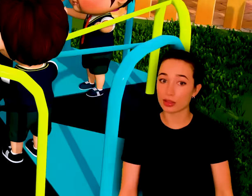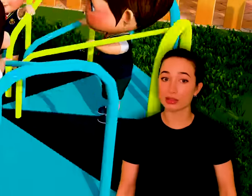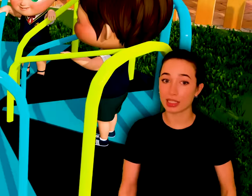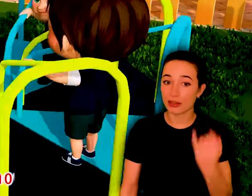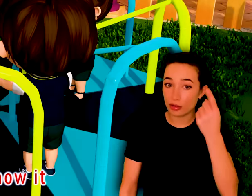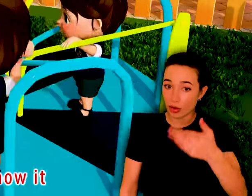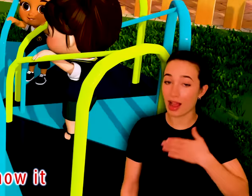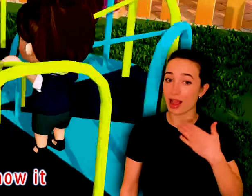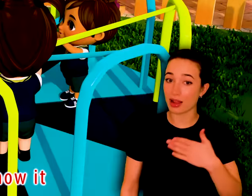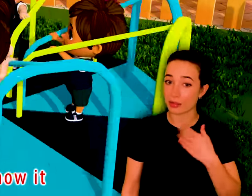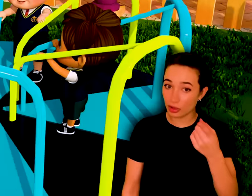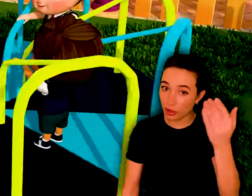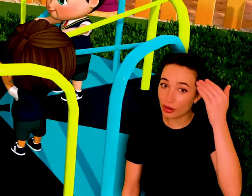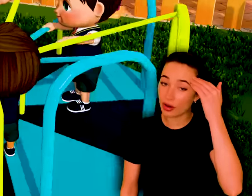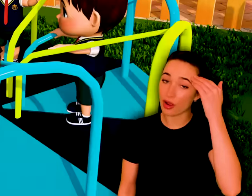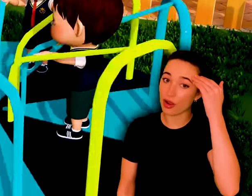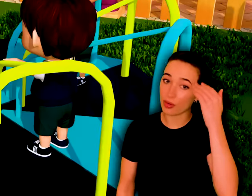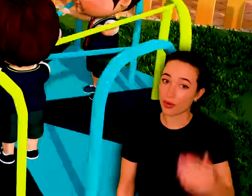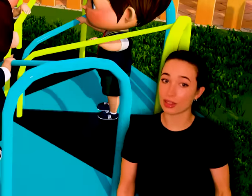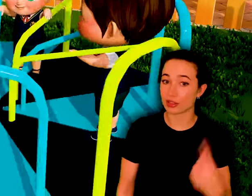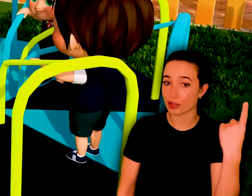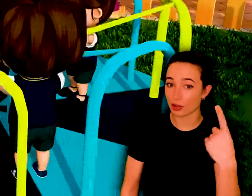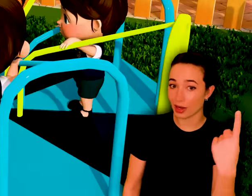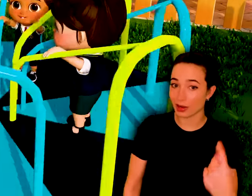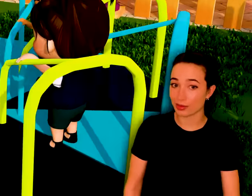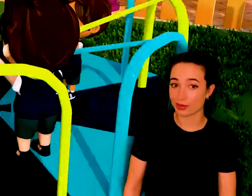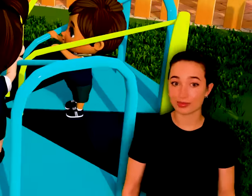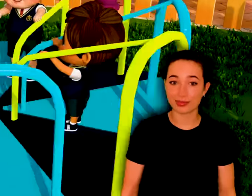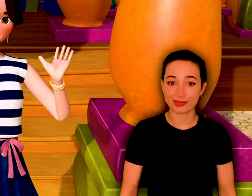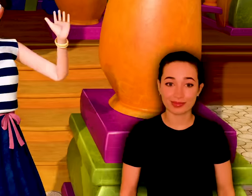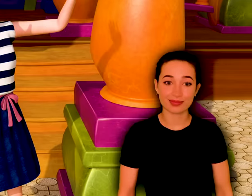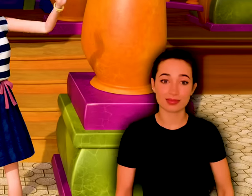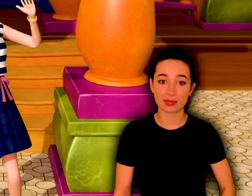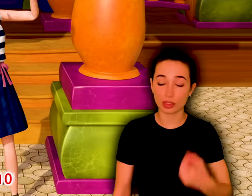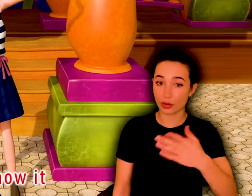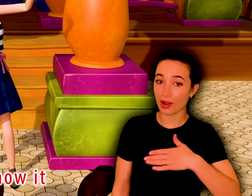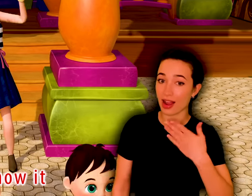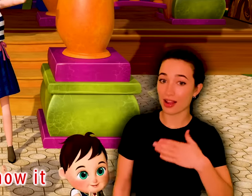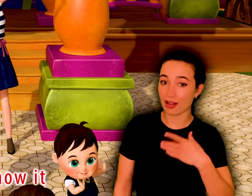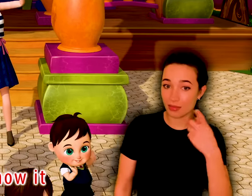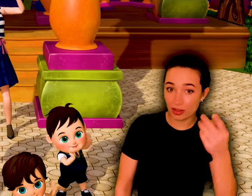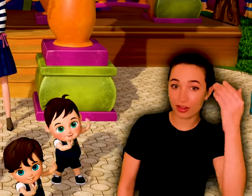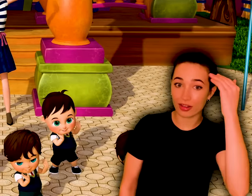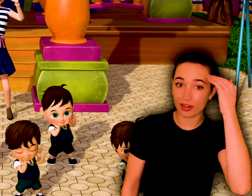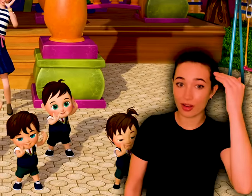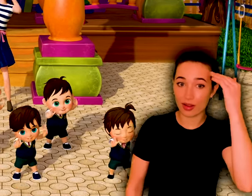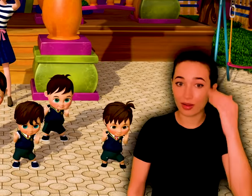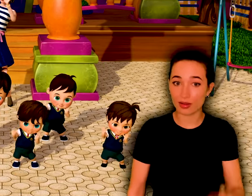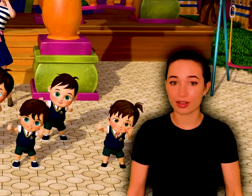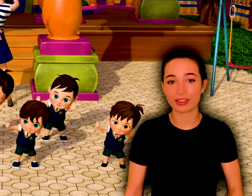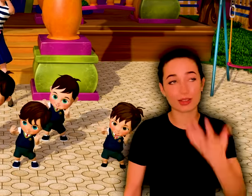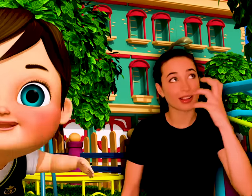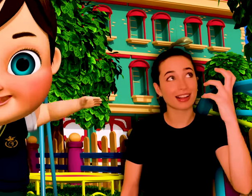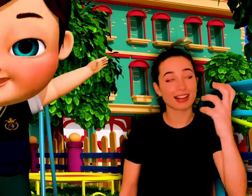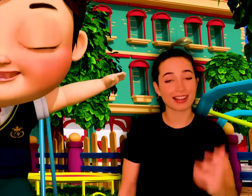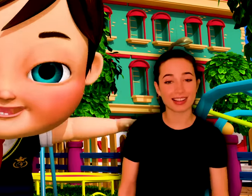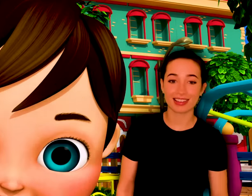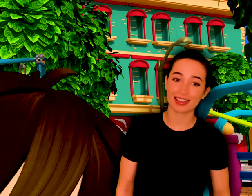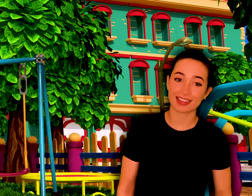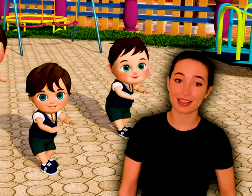show it. If you're happy and you know it, turn around. If you're happy and you know it, shout